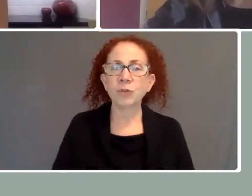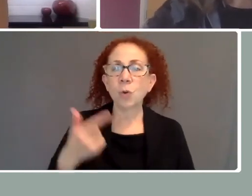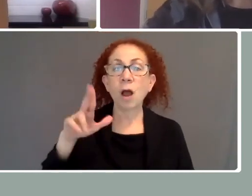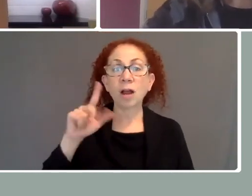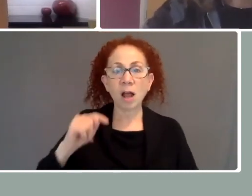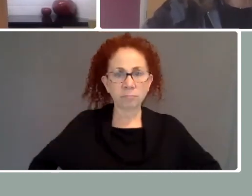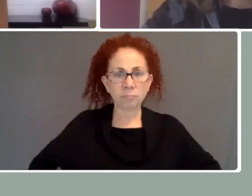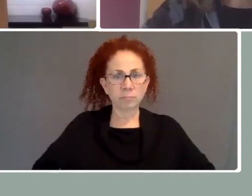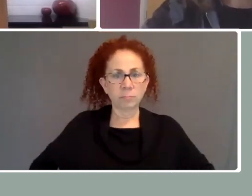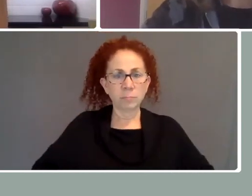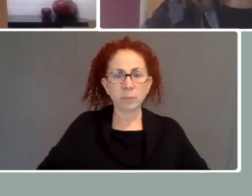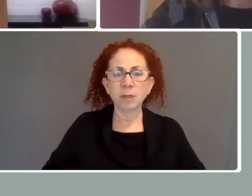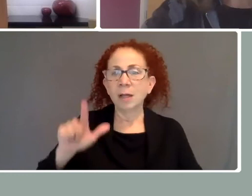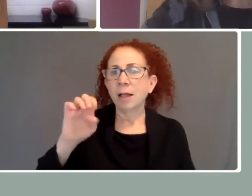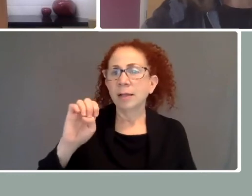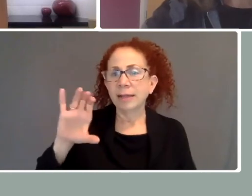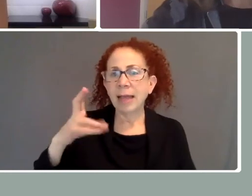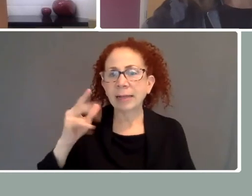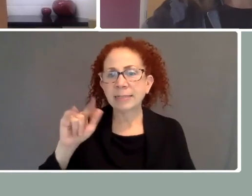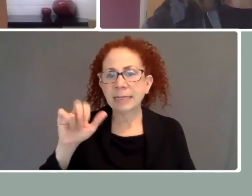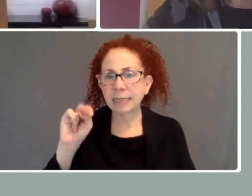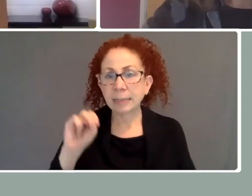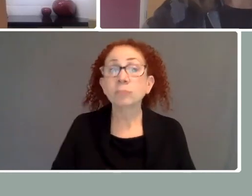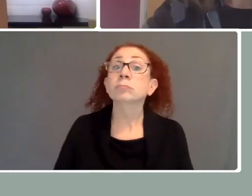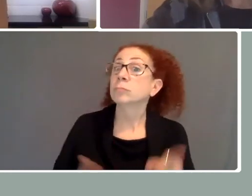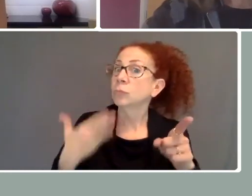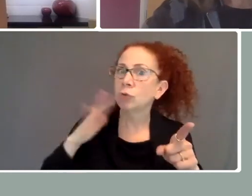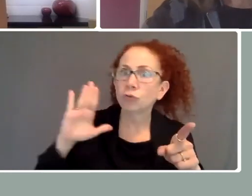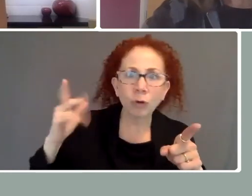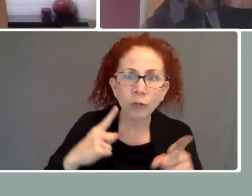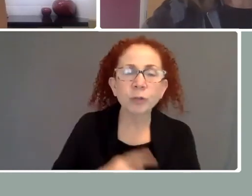for a minute, what about lectins? Great question.